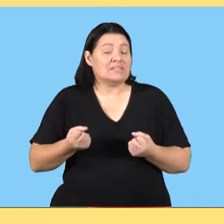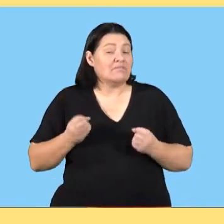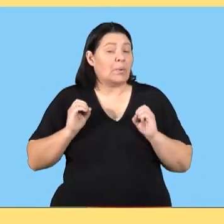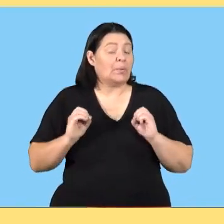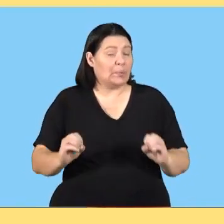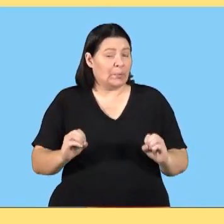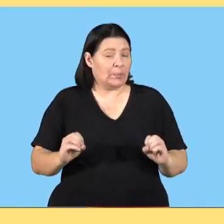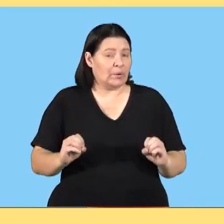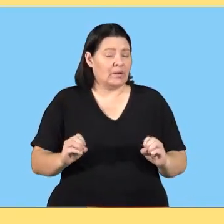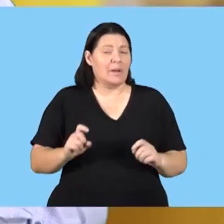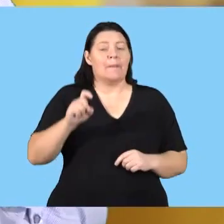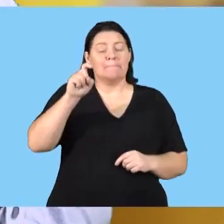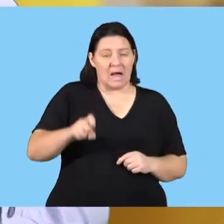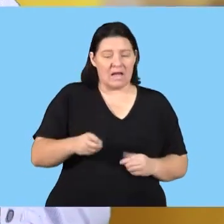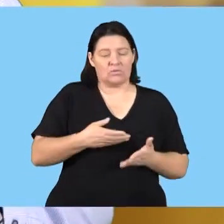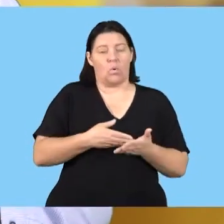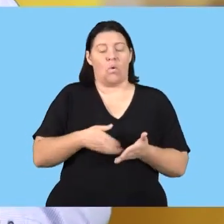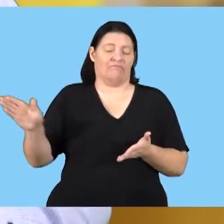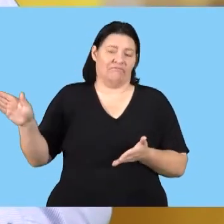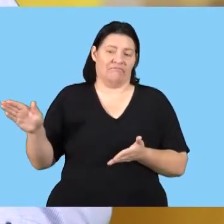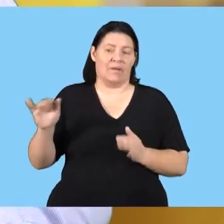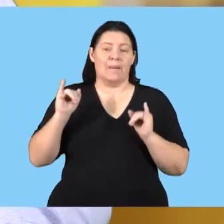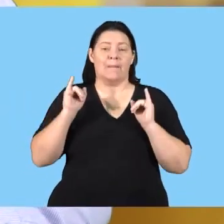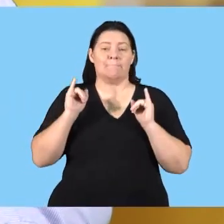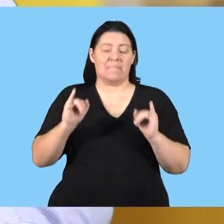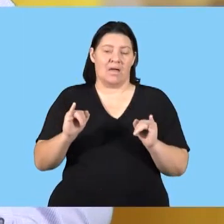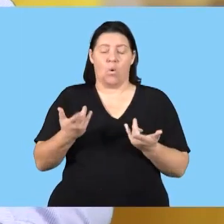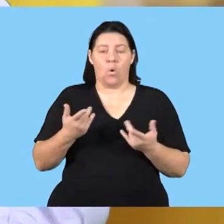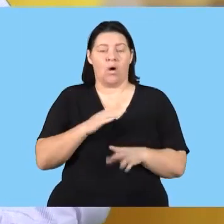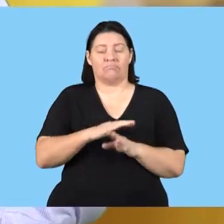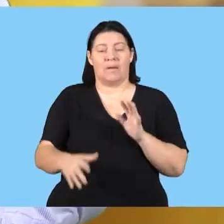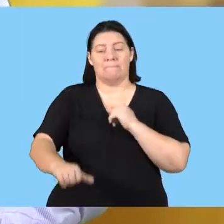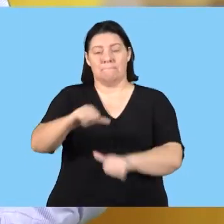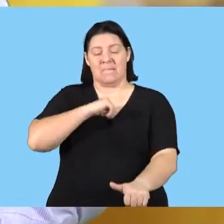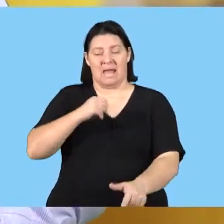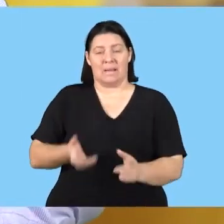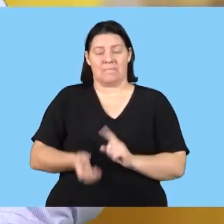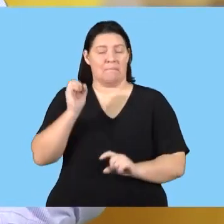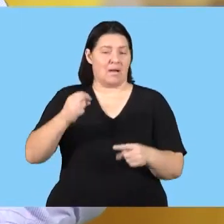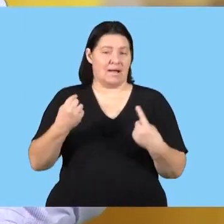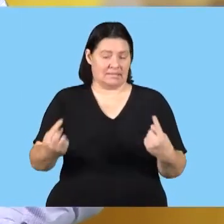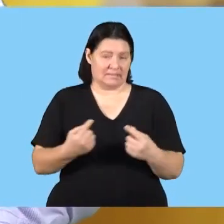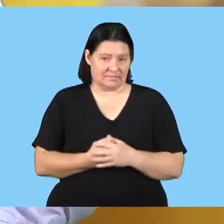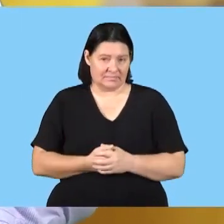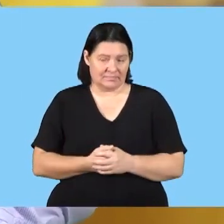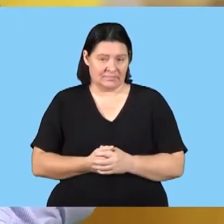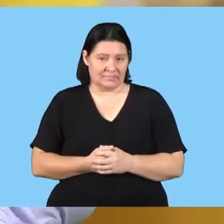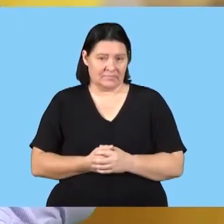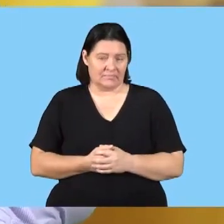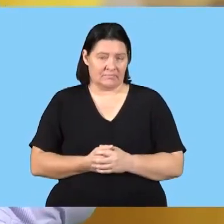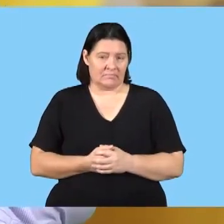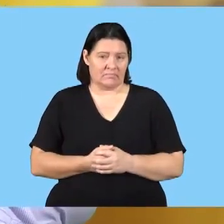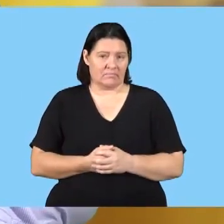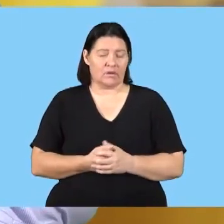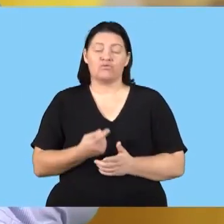that we have not yet received must be written off as irrecoverable. So first we need to calculate how much